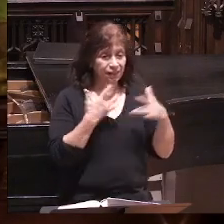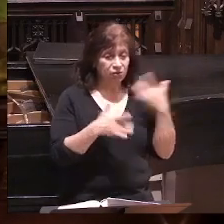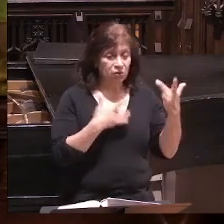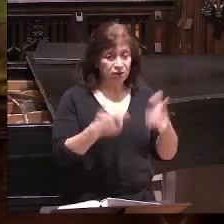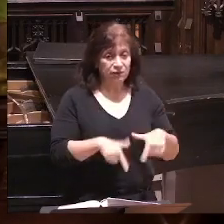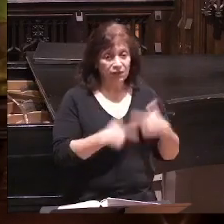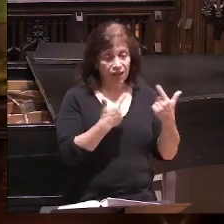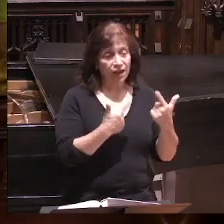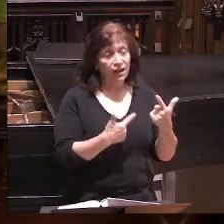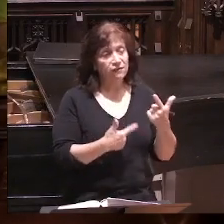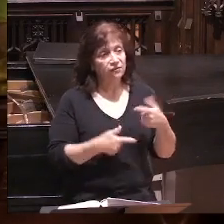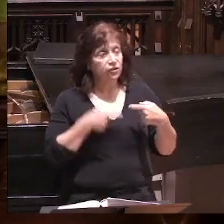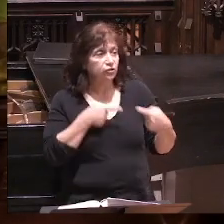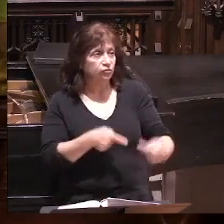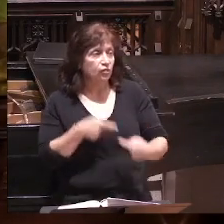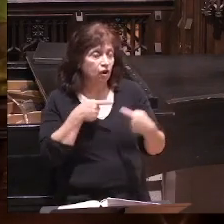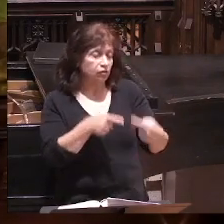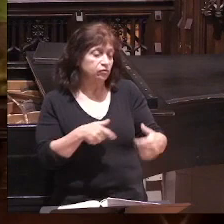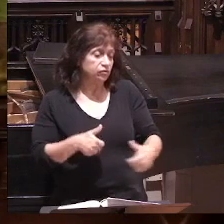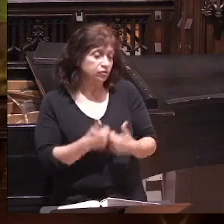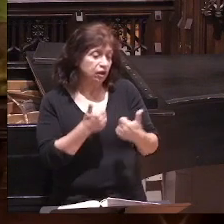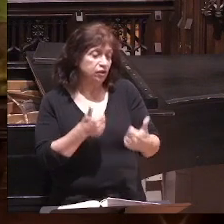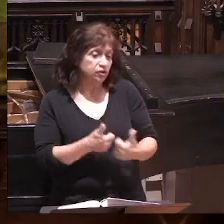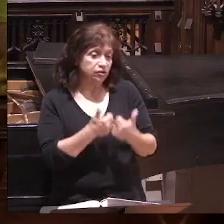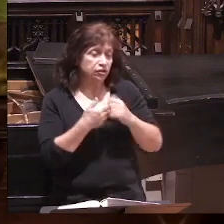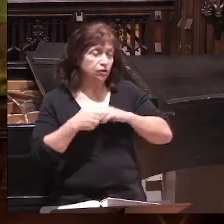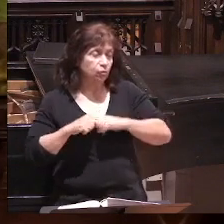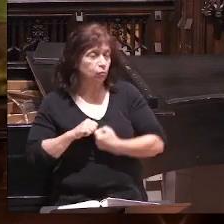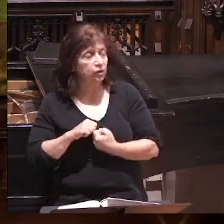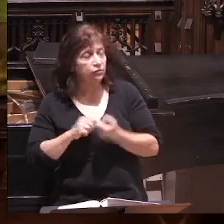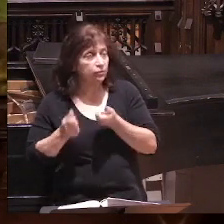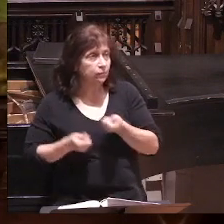our lives, the struggles, the challenges, the grief.